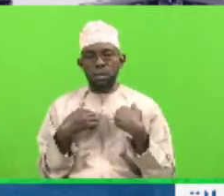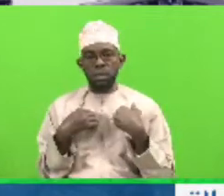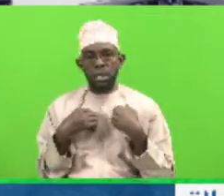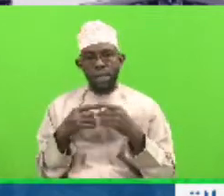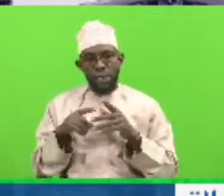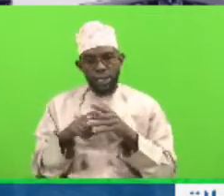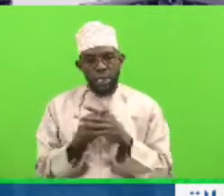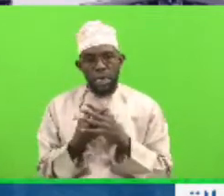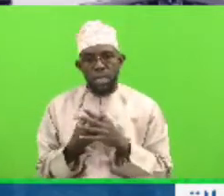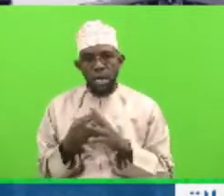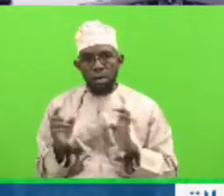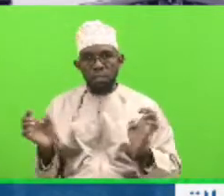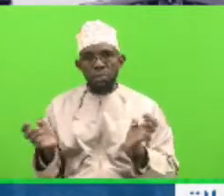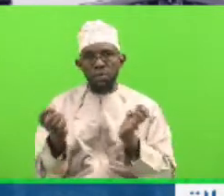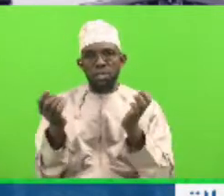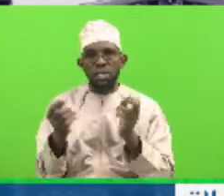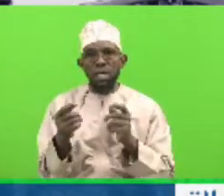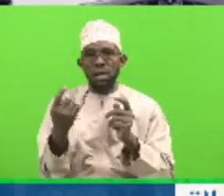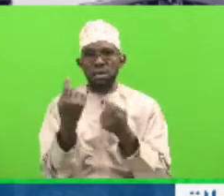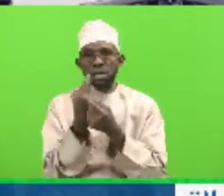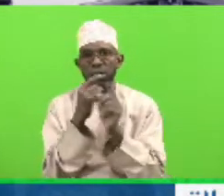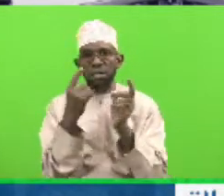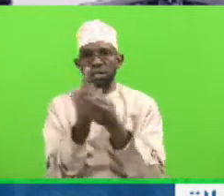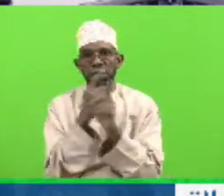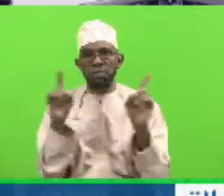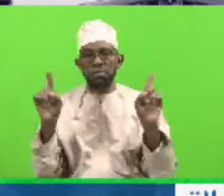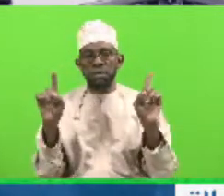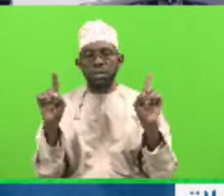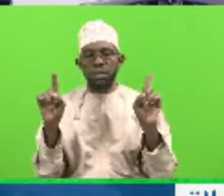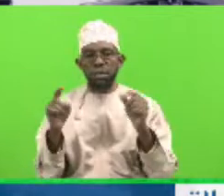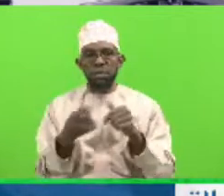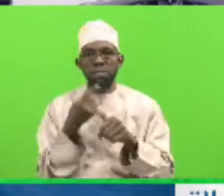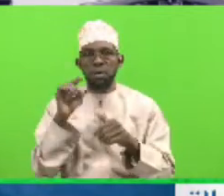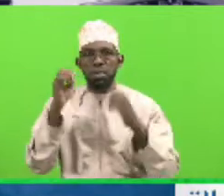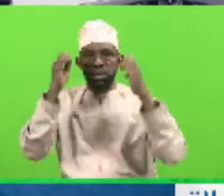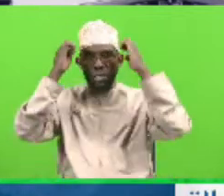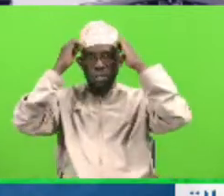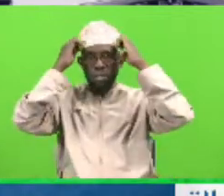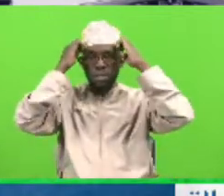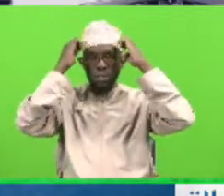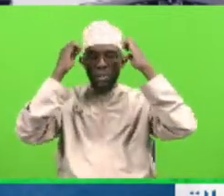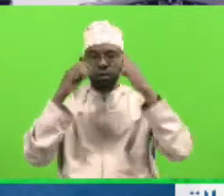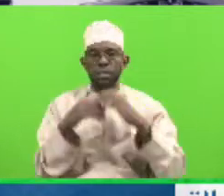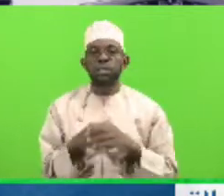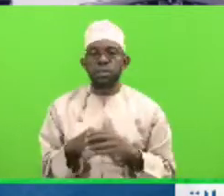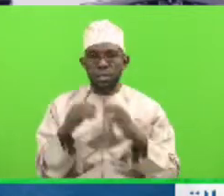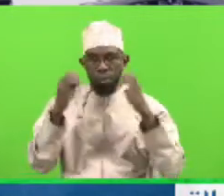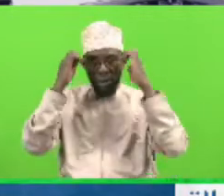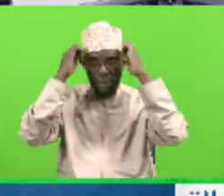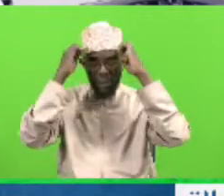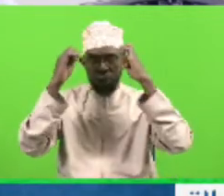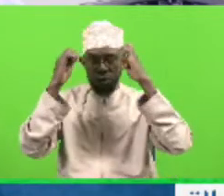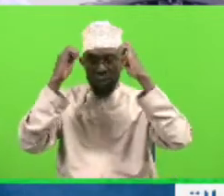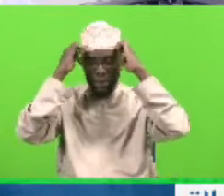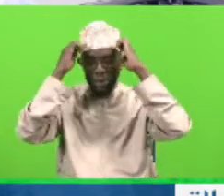exerted their influence in different sectors. First, education. In